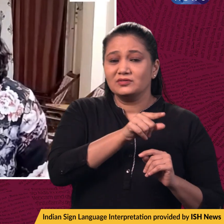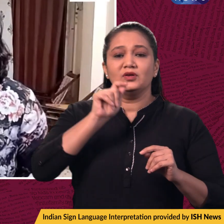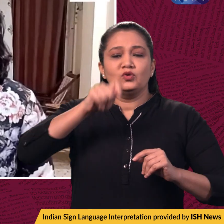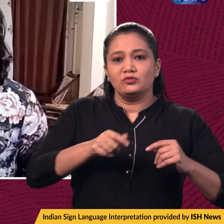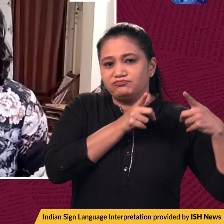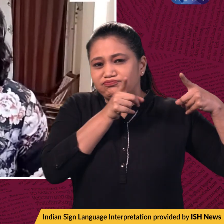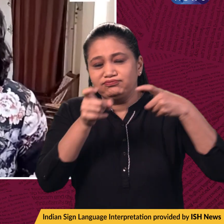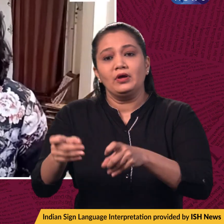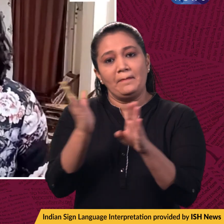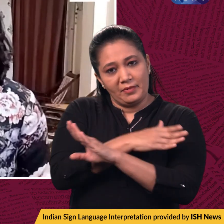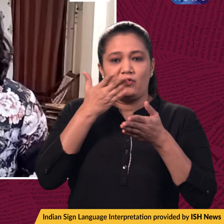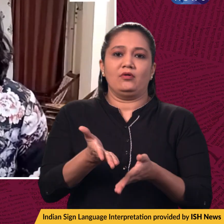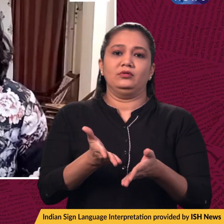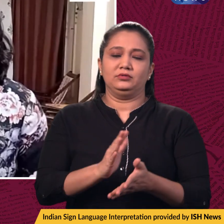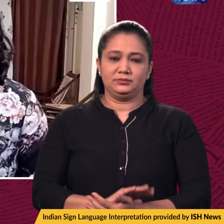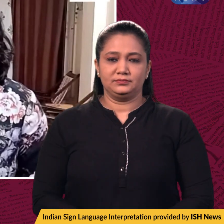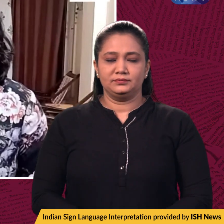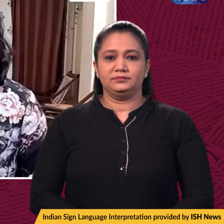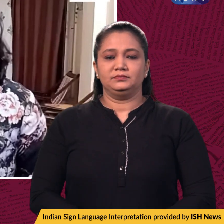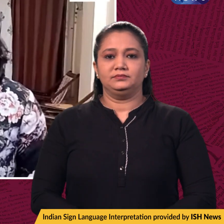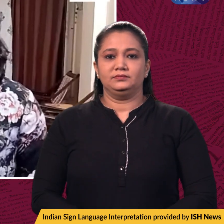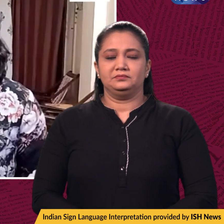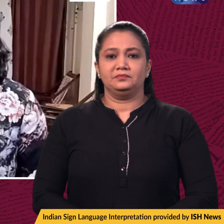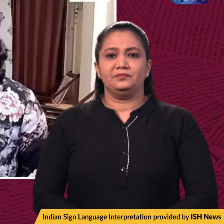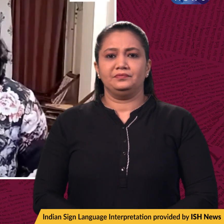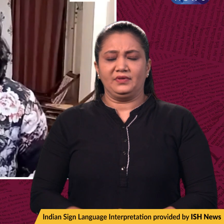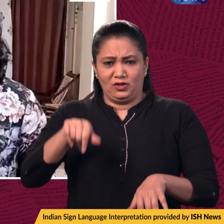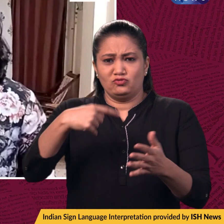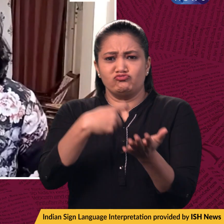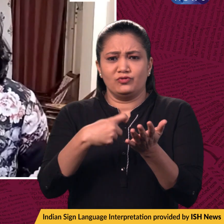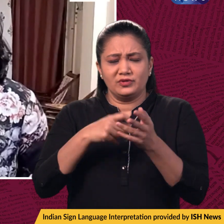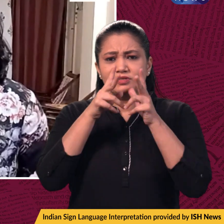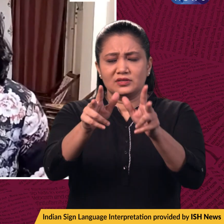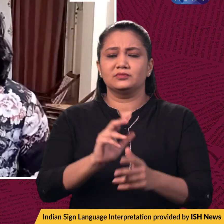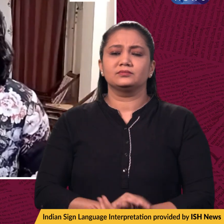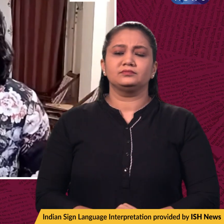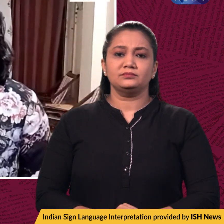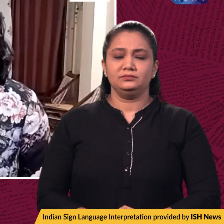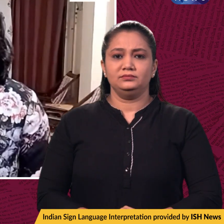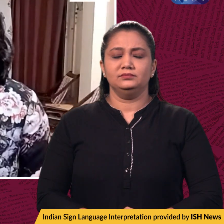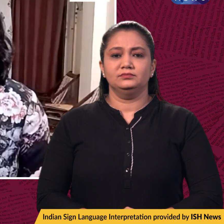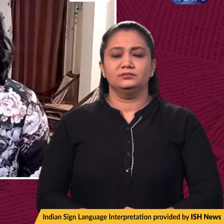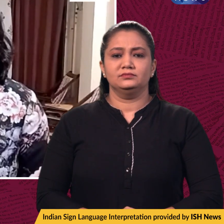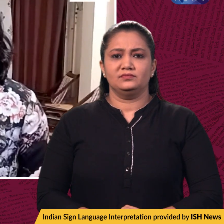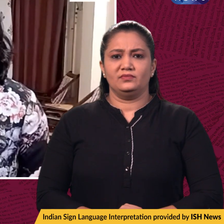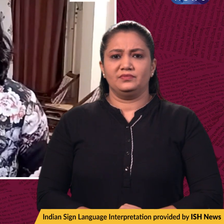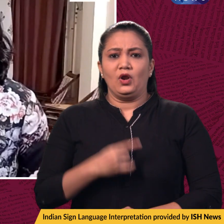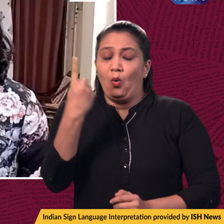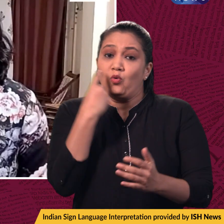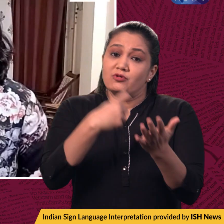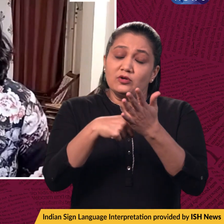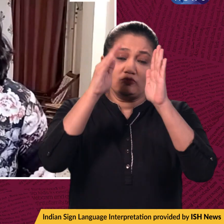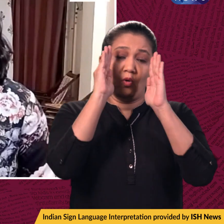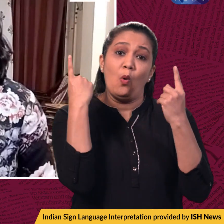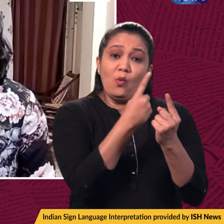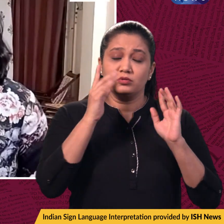Putin invaded Ukraine. Meanwhile, Reuters has again reported, and this is an exclusive